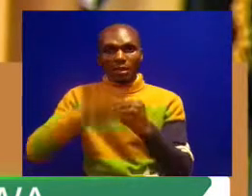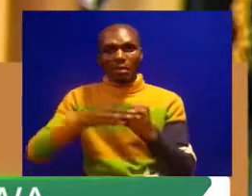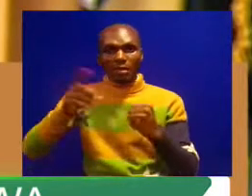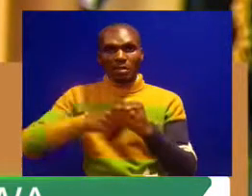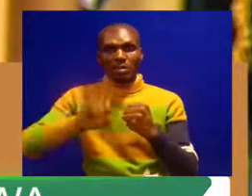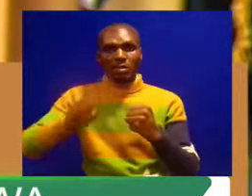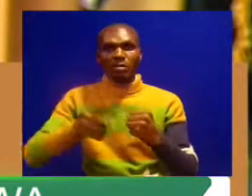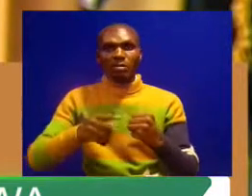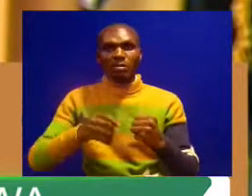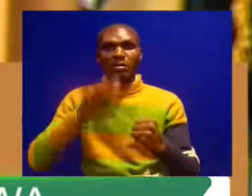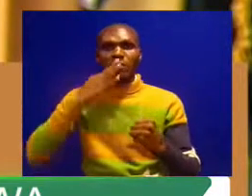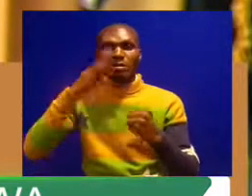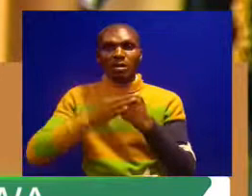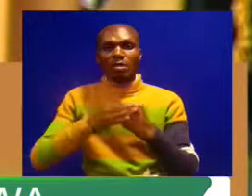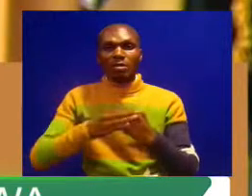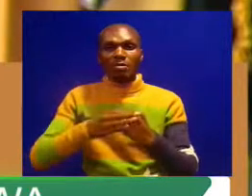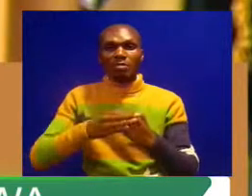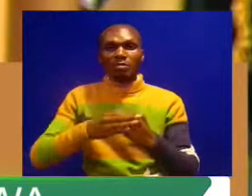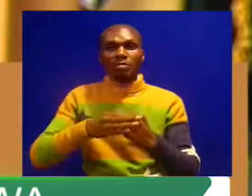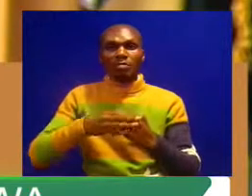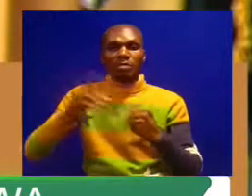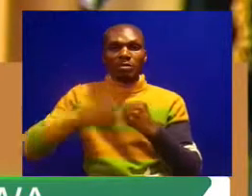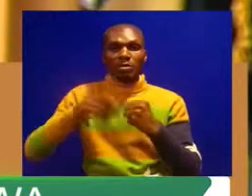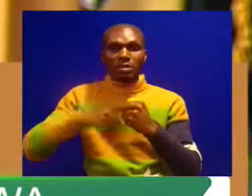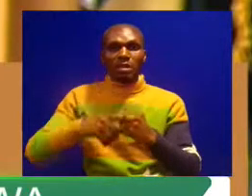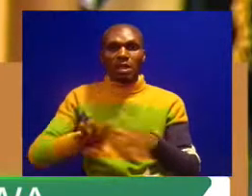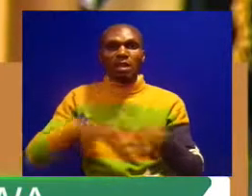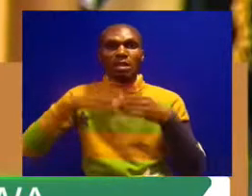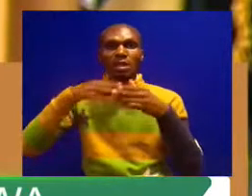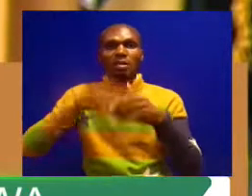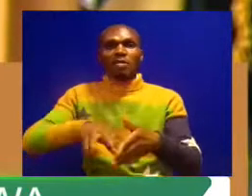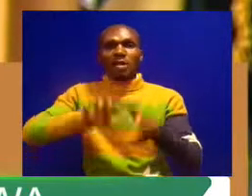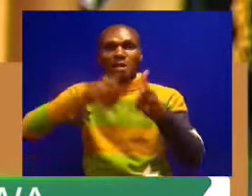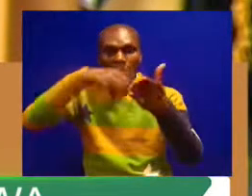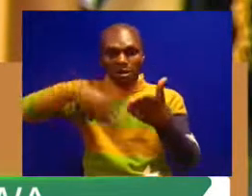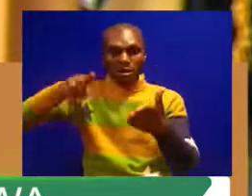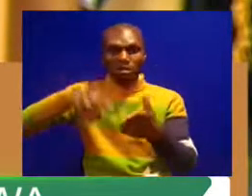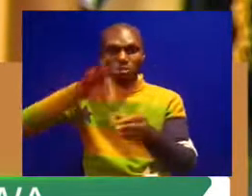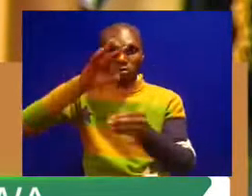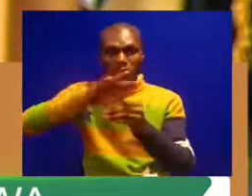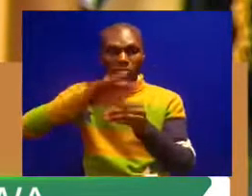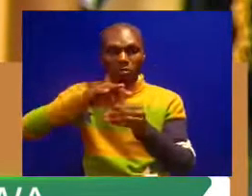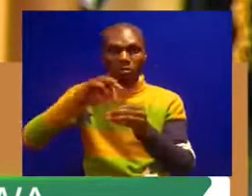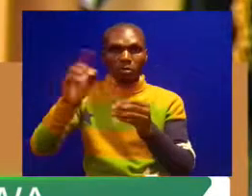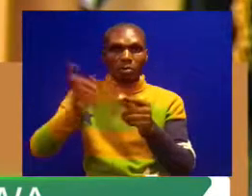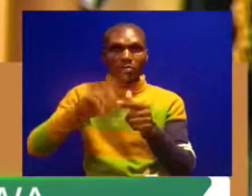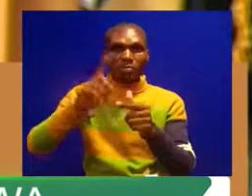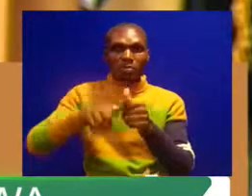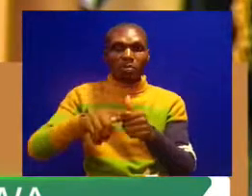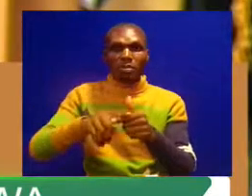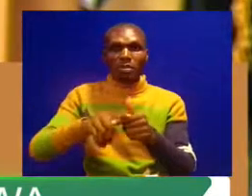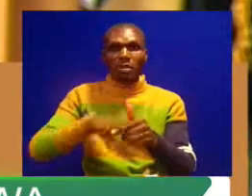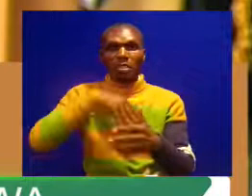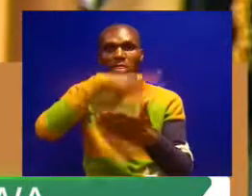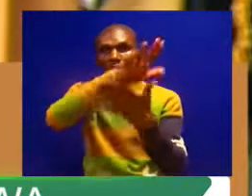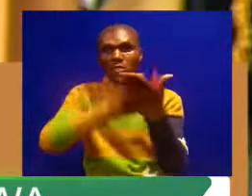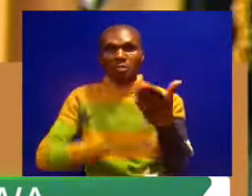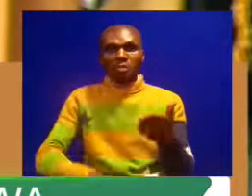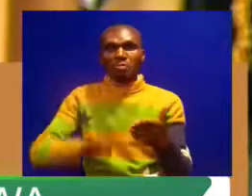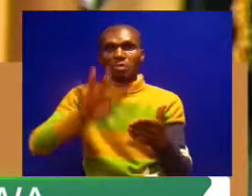86,889 voters were granted the right to vote manually, and the requisite forms